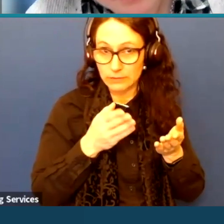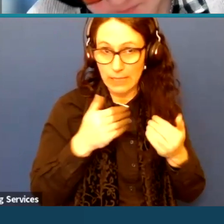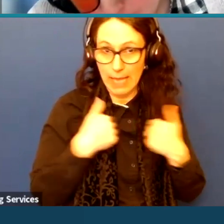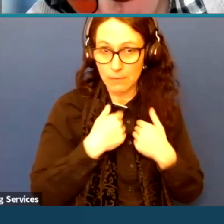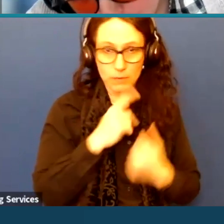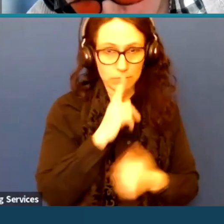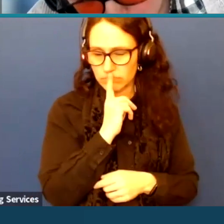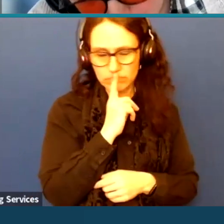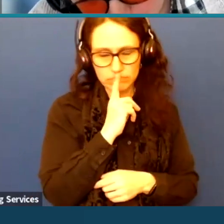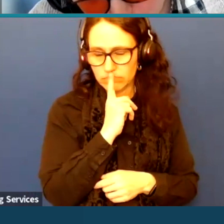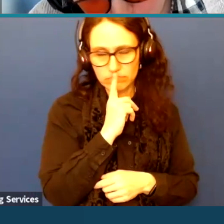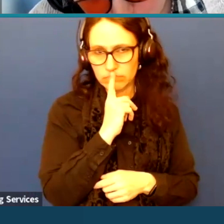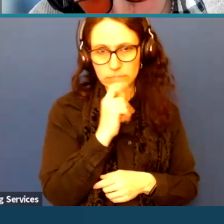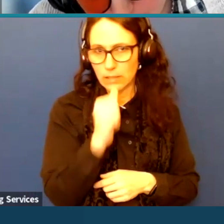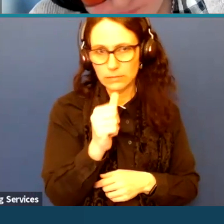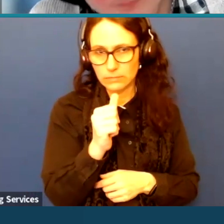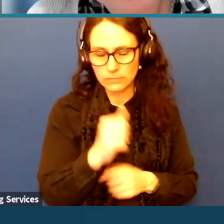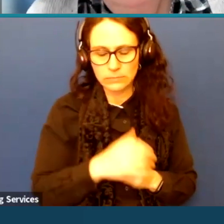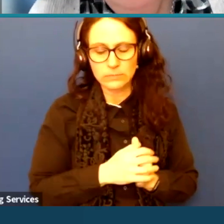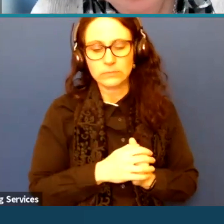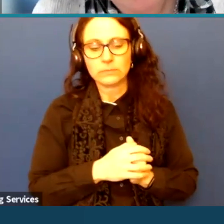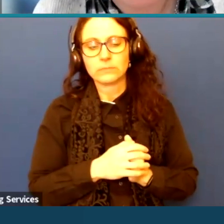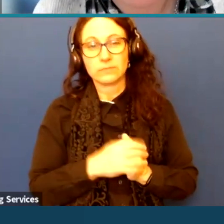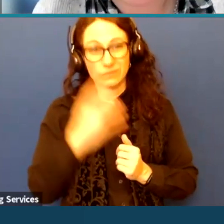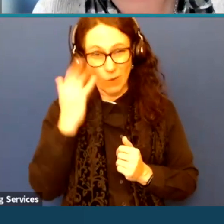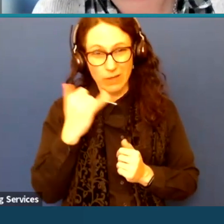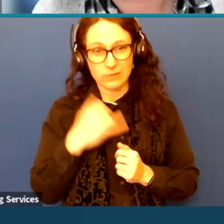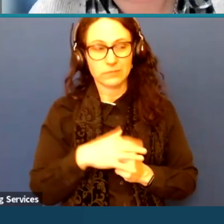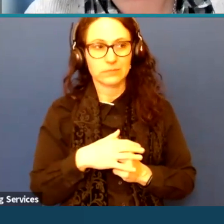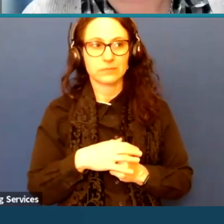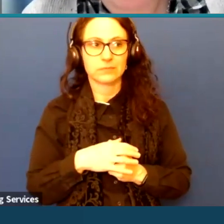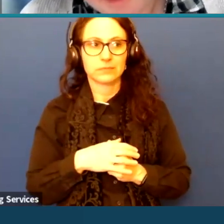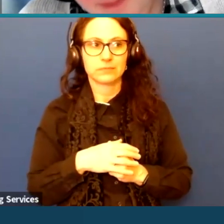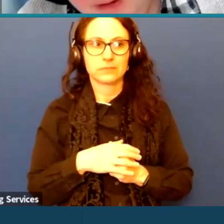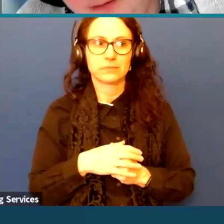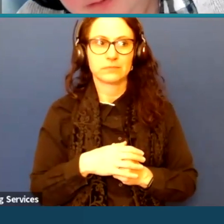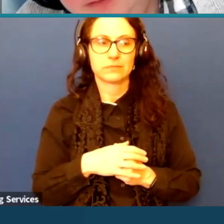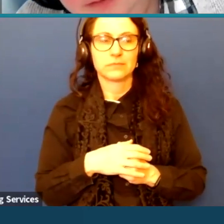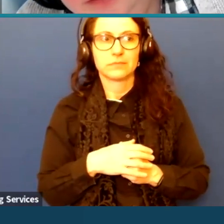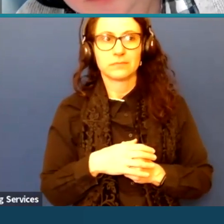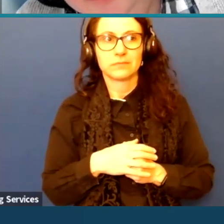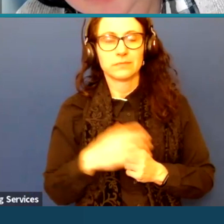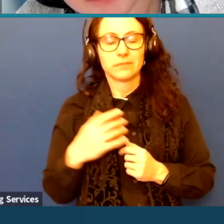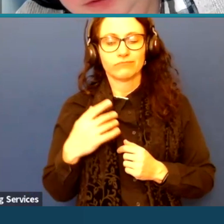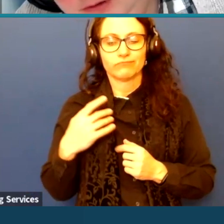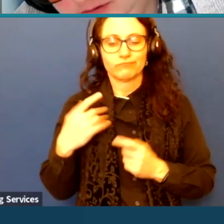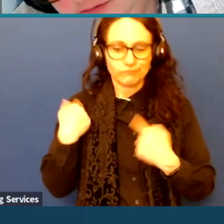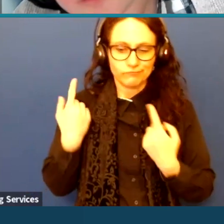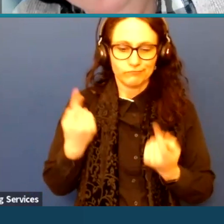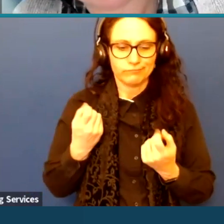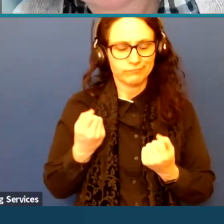bad experiences, not at the theater, but it was still